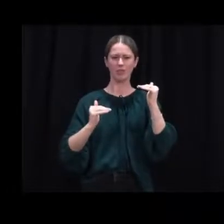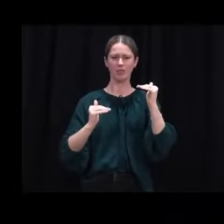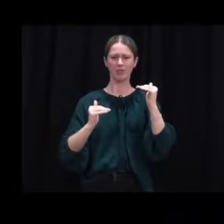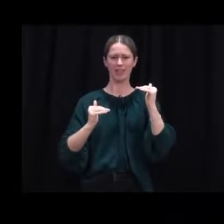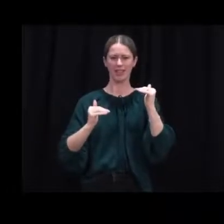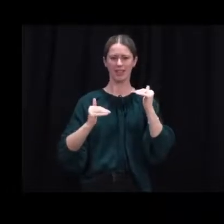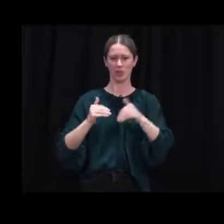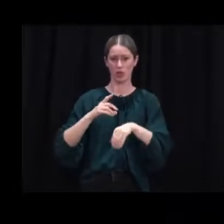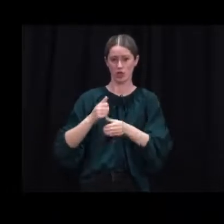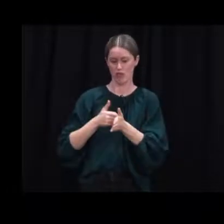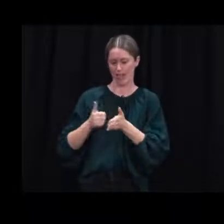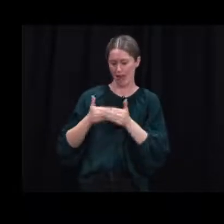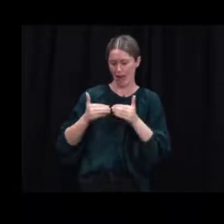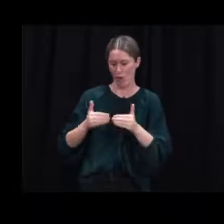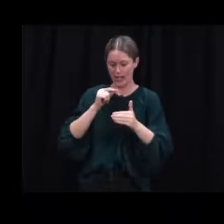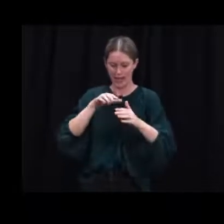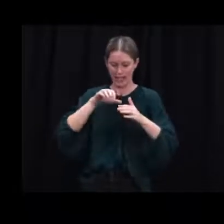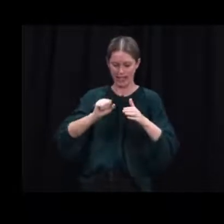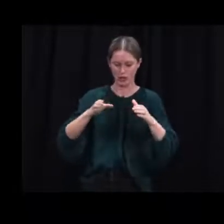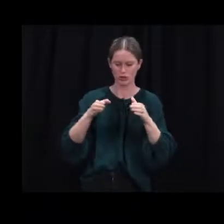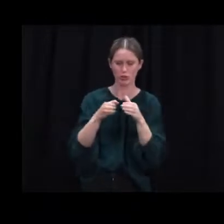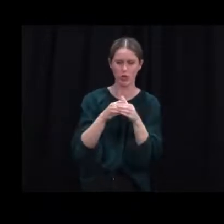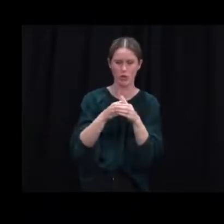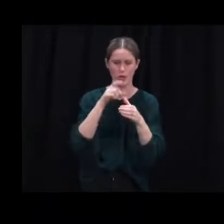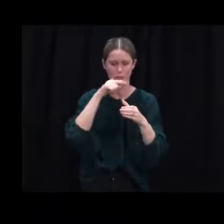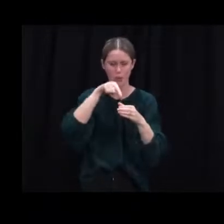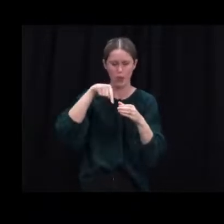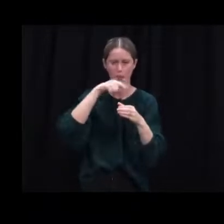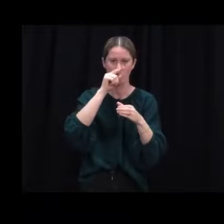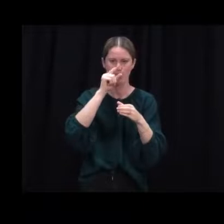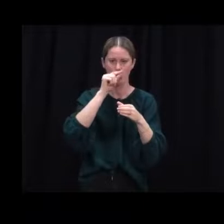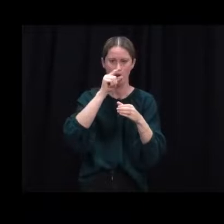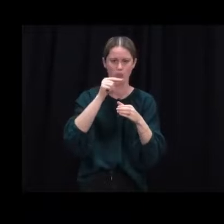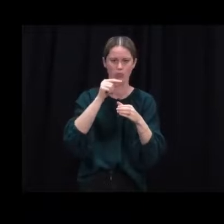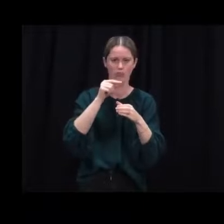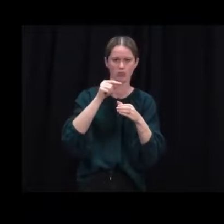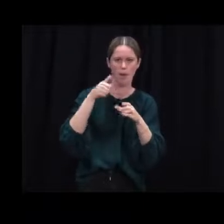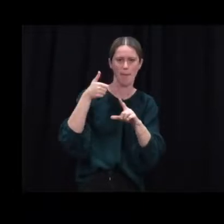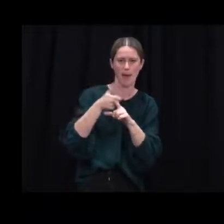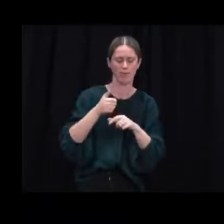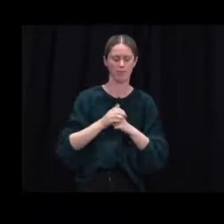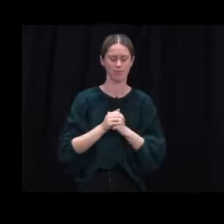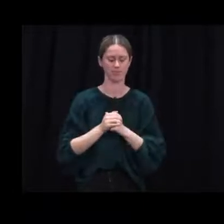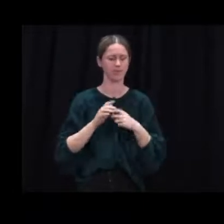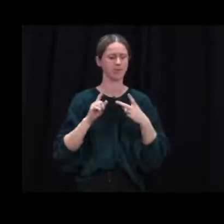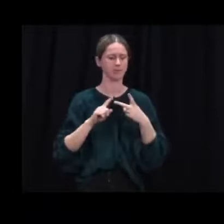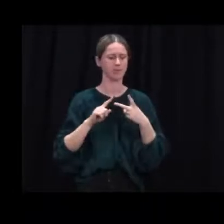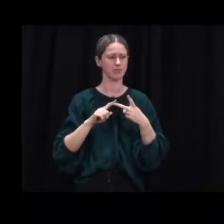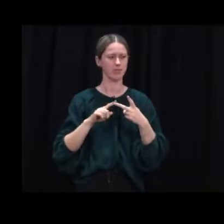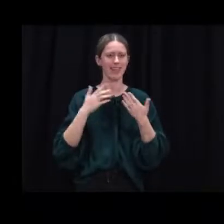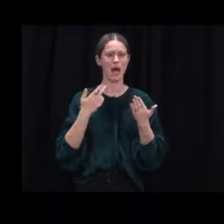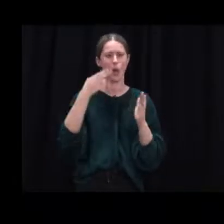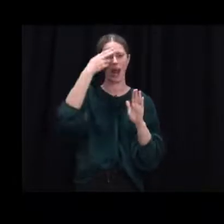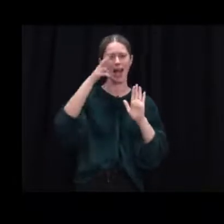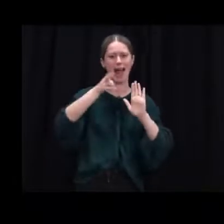day. Then, if there is a problem found out where the numbers don't reconcile, it's a much smaller group of people who we